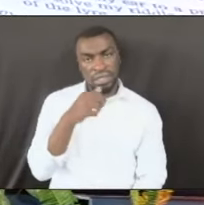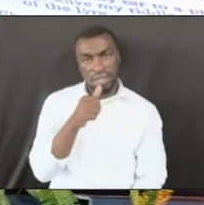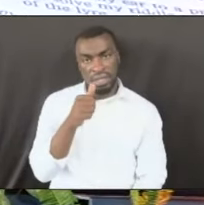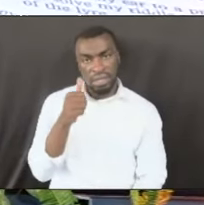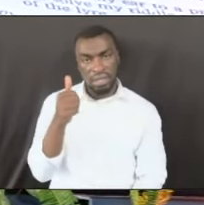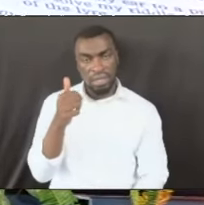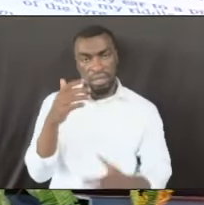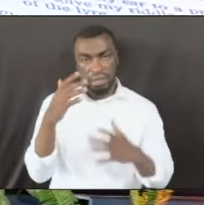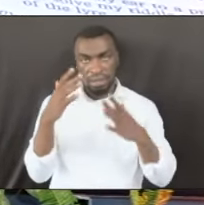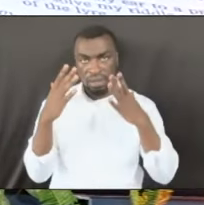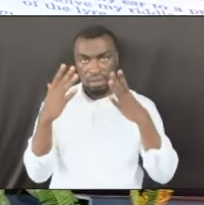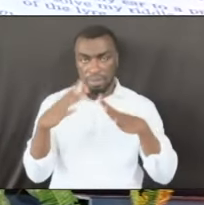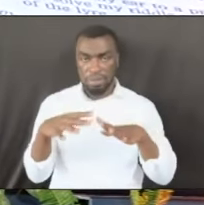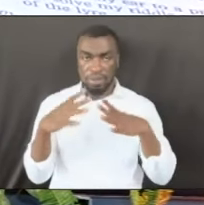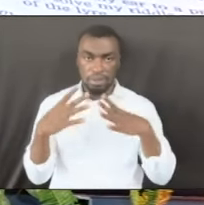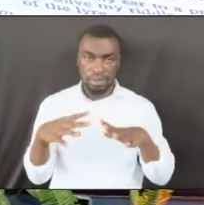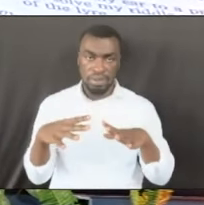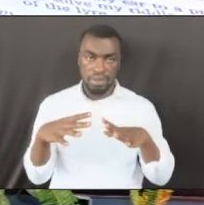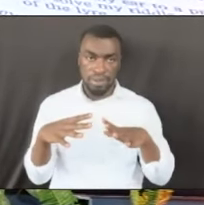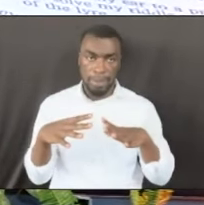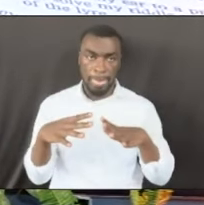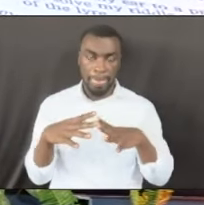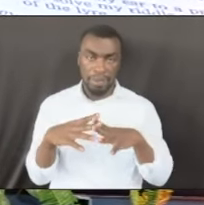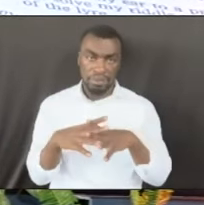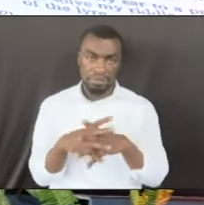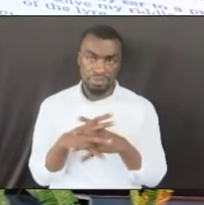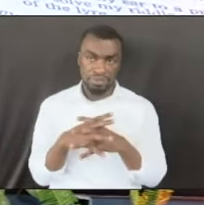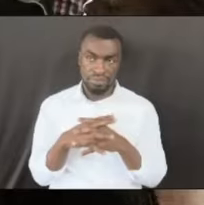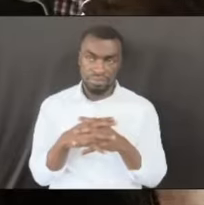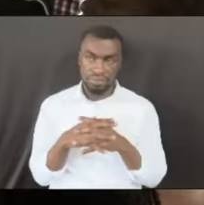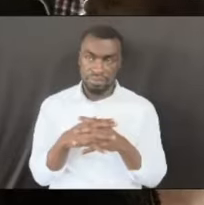unapozuru wengine.